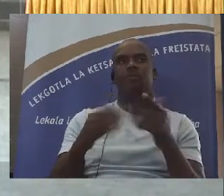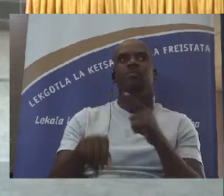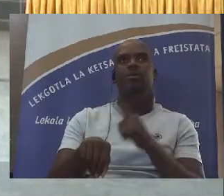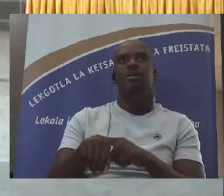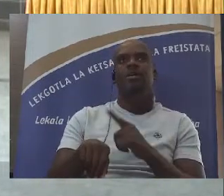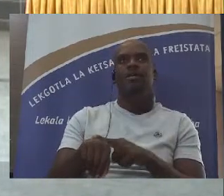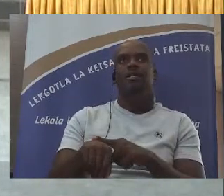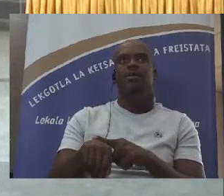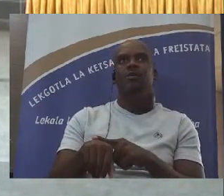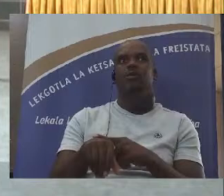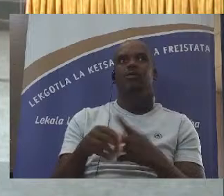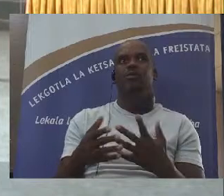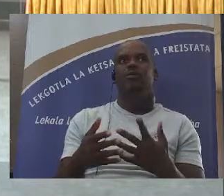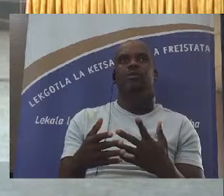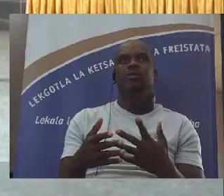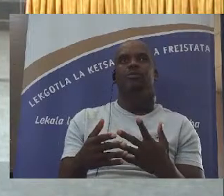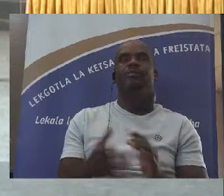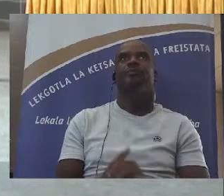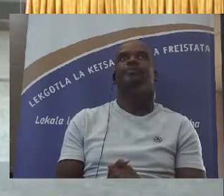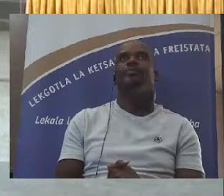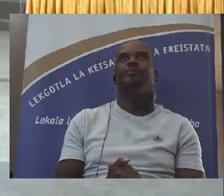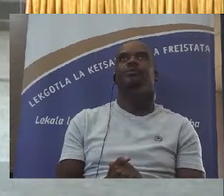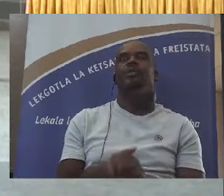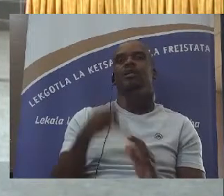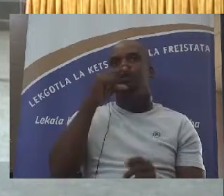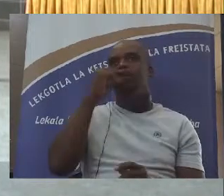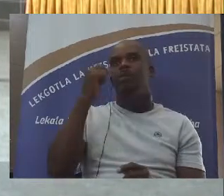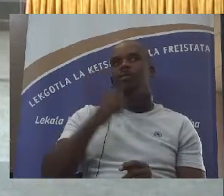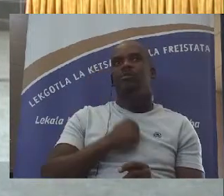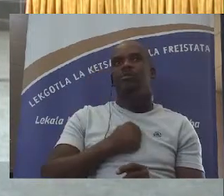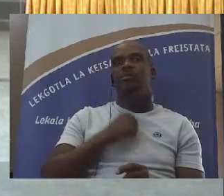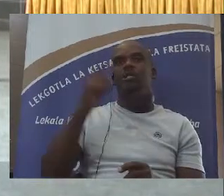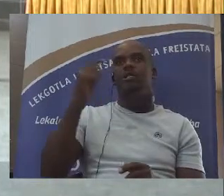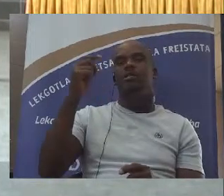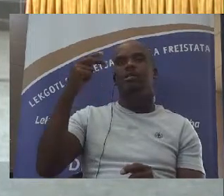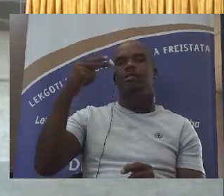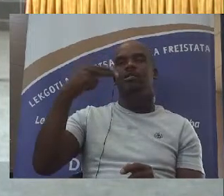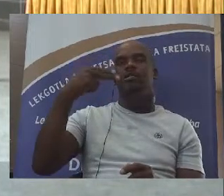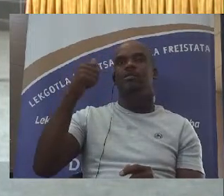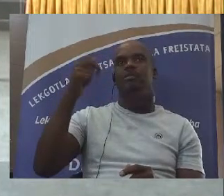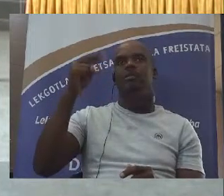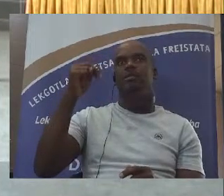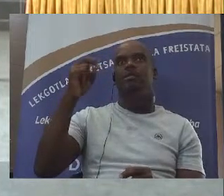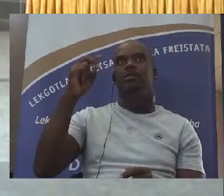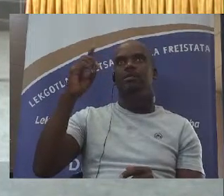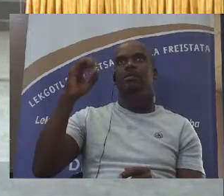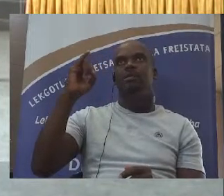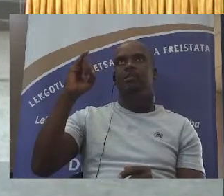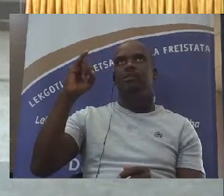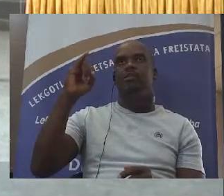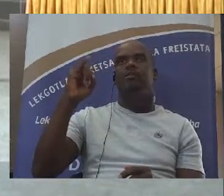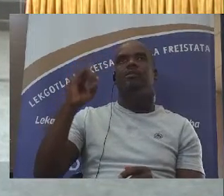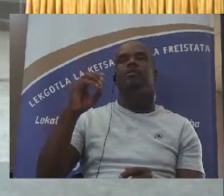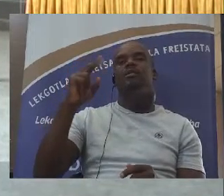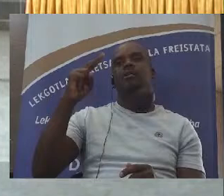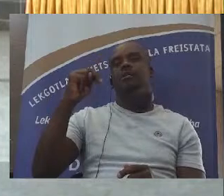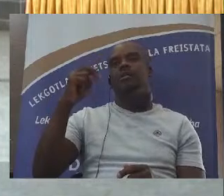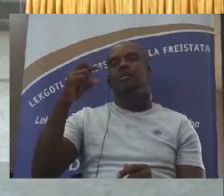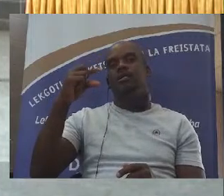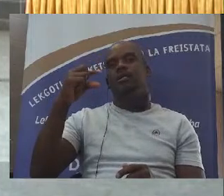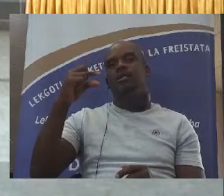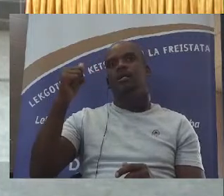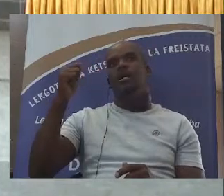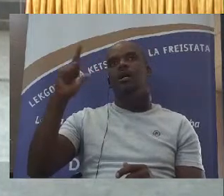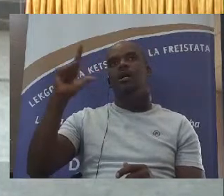ke kry-ele nakonyana ena. Lebitso la ka ke Thandi Ngalo, ke tlhaga Lukhof. Lukhof ke toroponyana